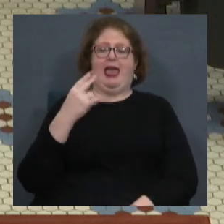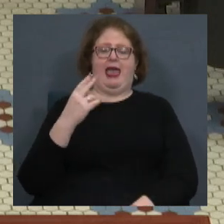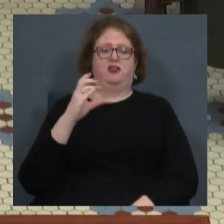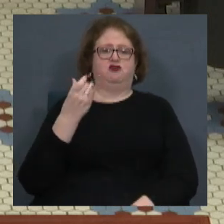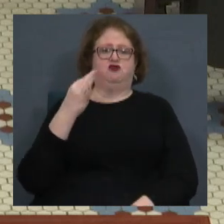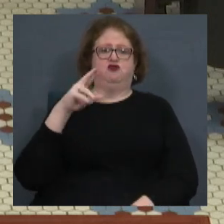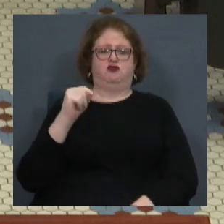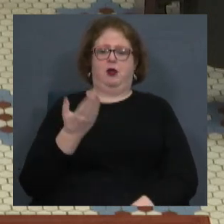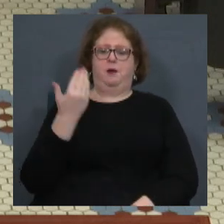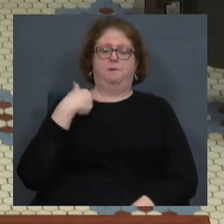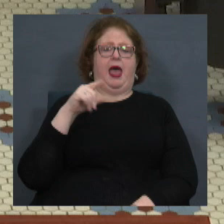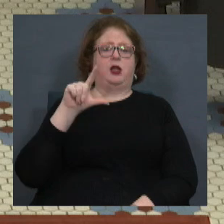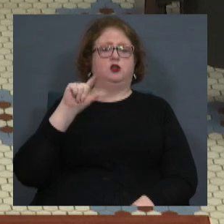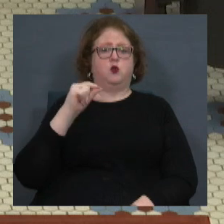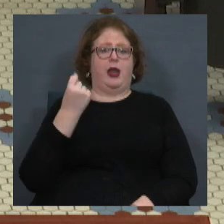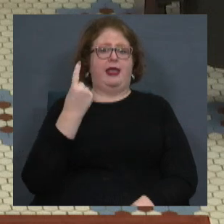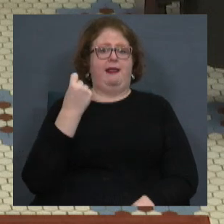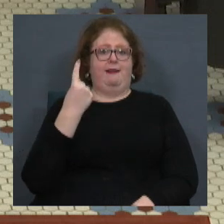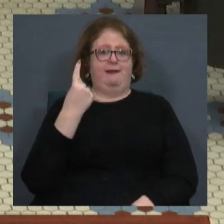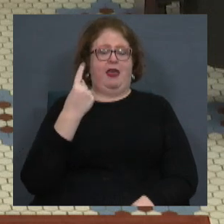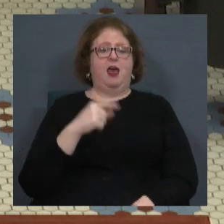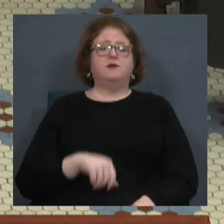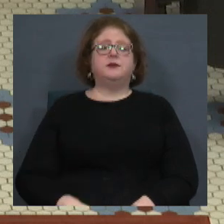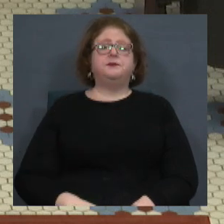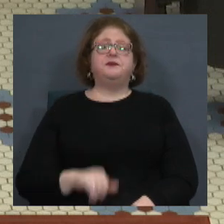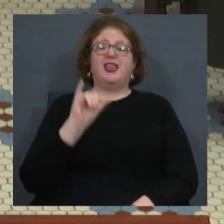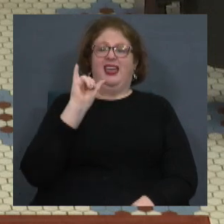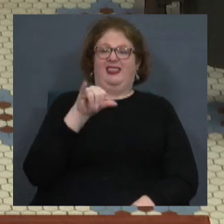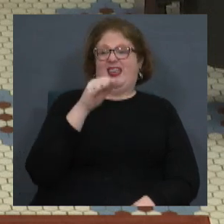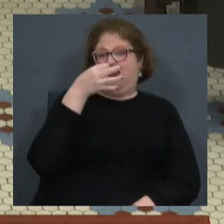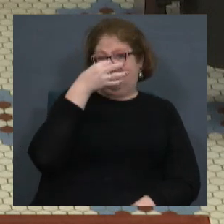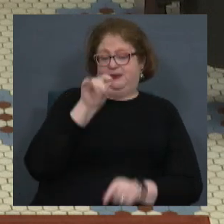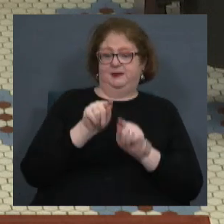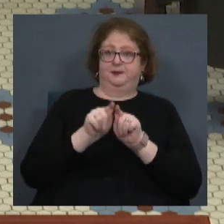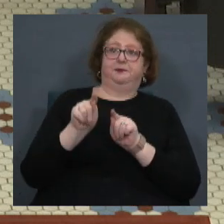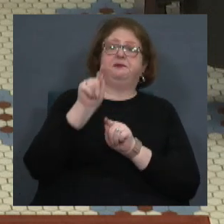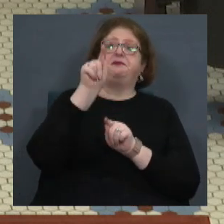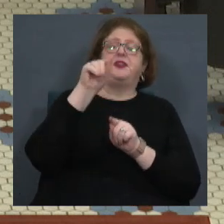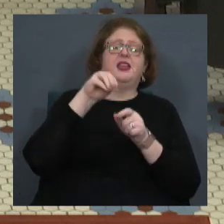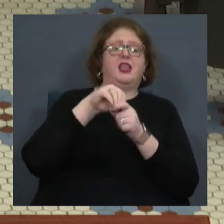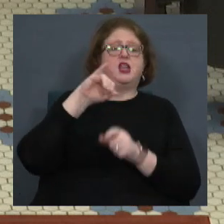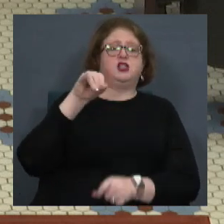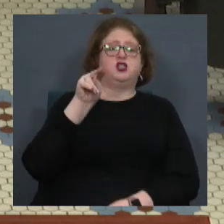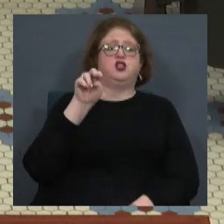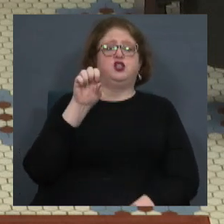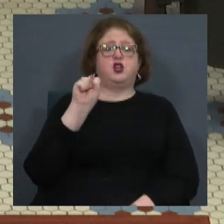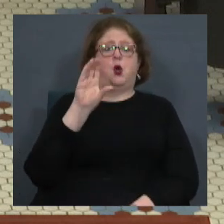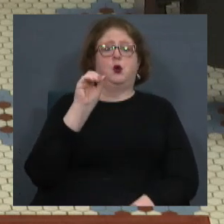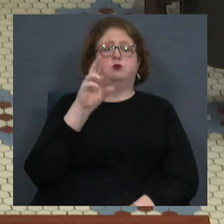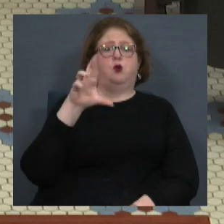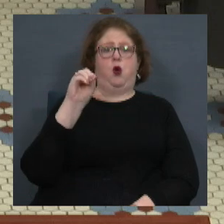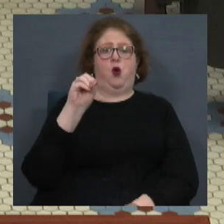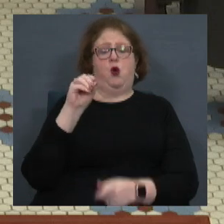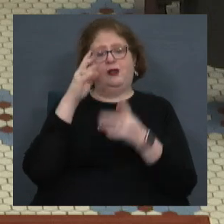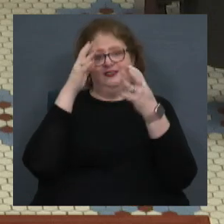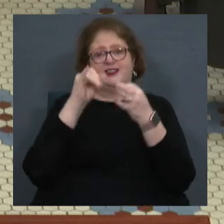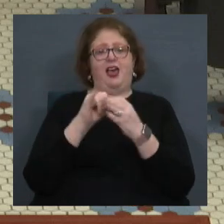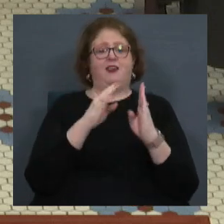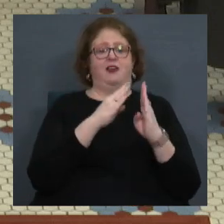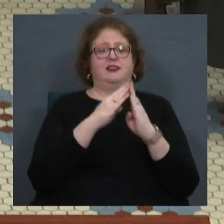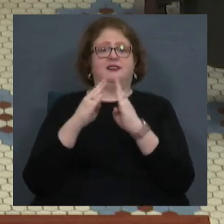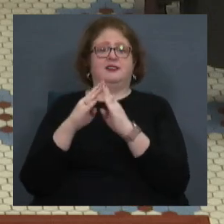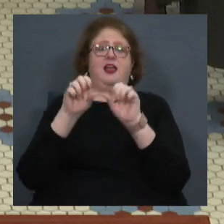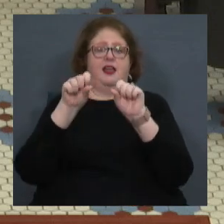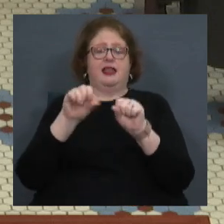2011, the facts of which occurred just up the road from us in Jonesboro, have held that a city can be liable for